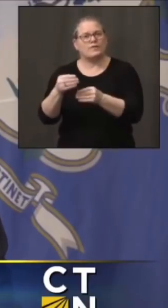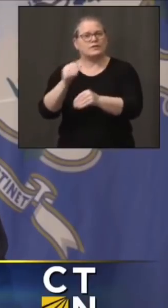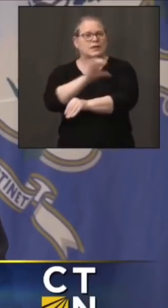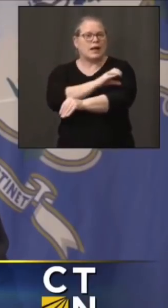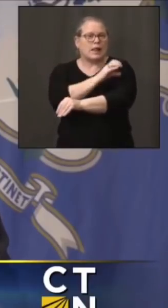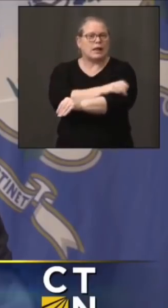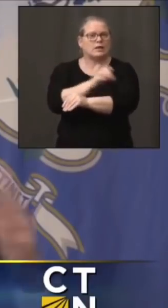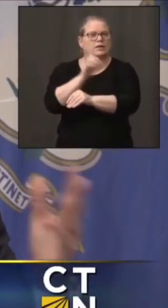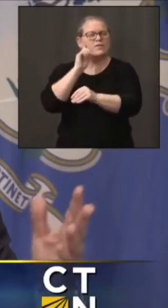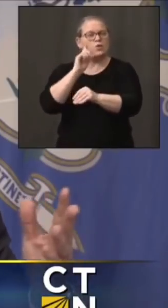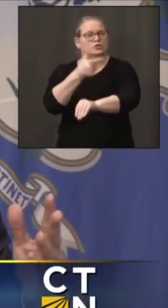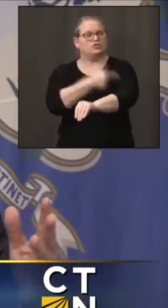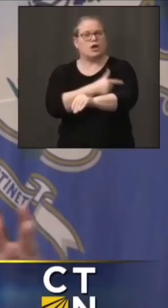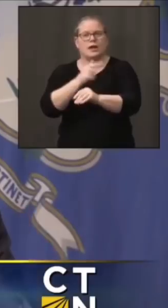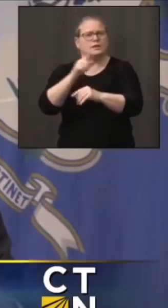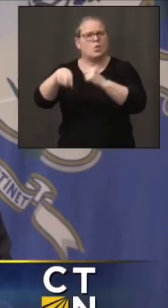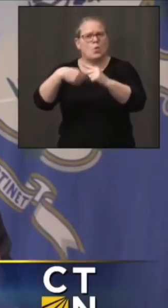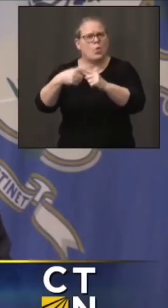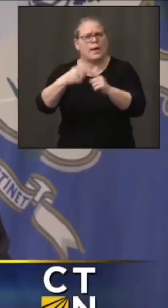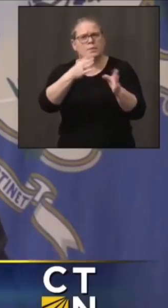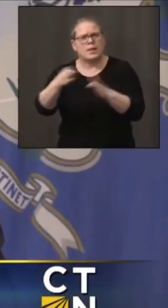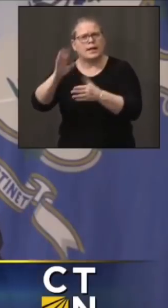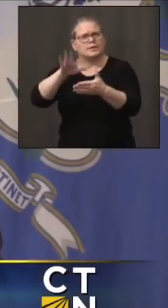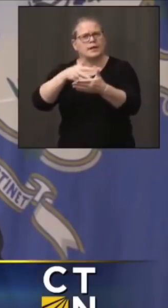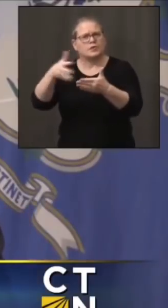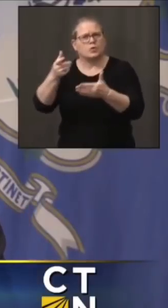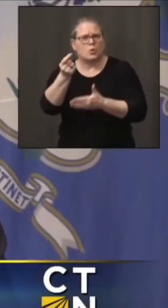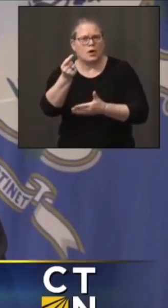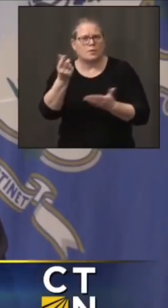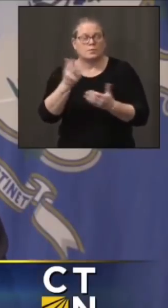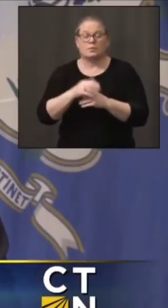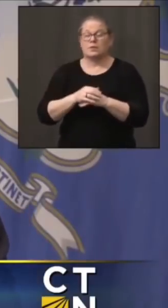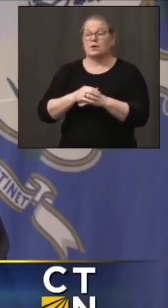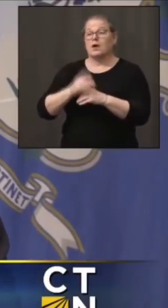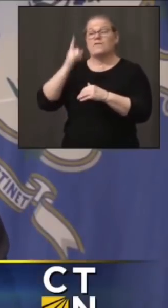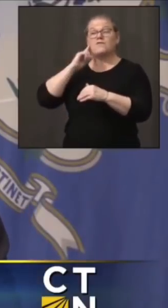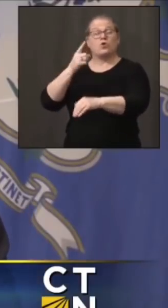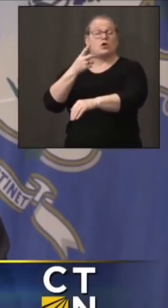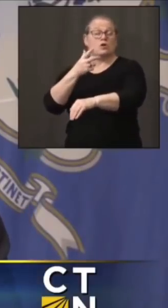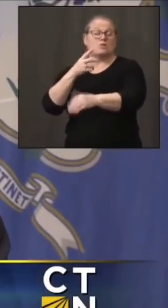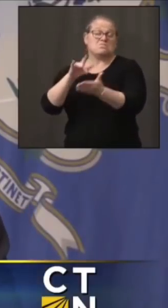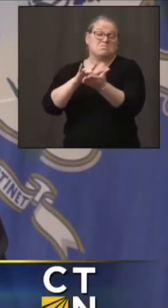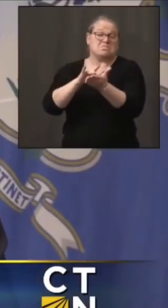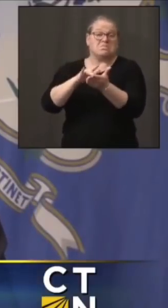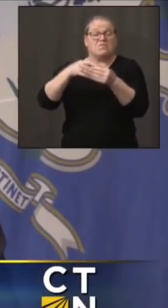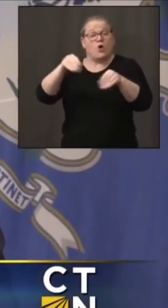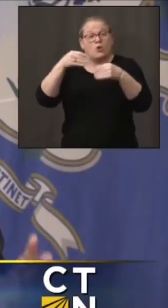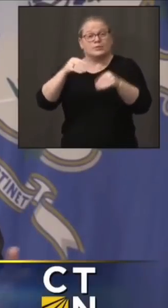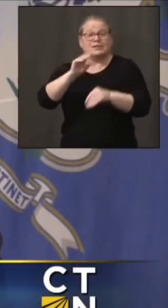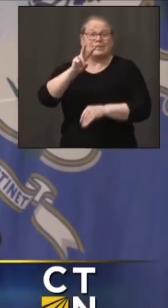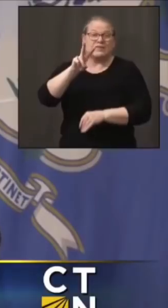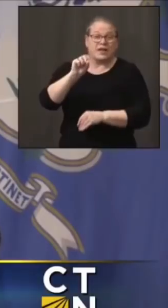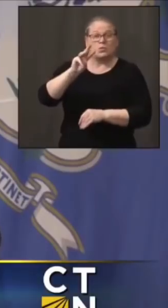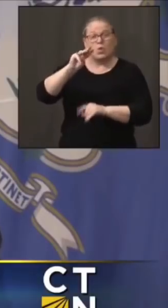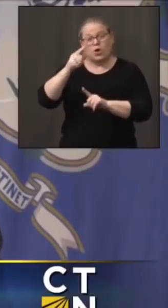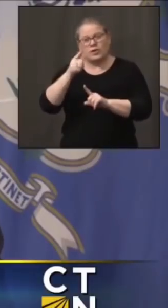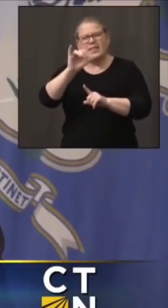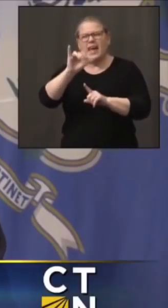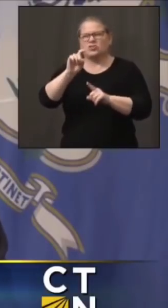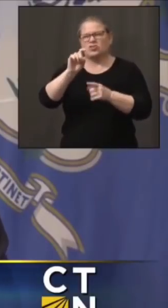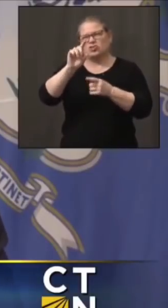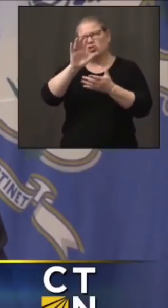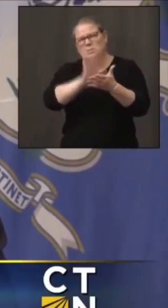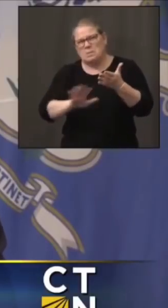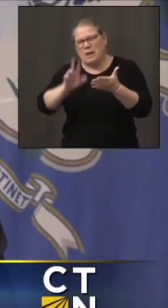for the pharmacies, we get more into a retail type environment. We ought to see that over the next 2 to 3 weeks. I know we're trying to line that